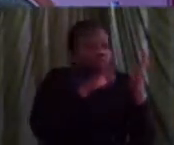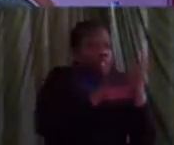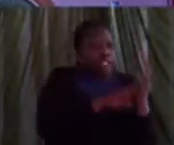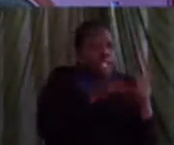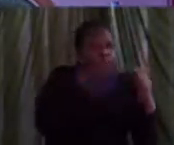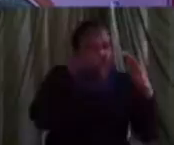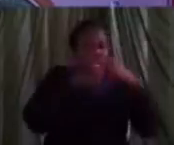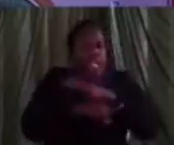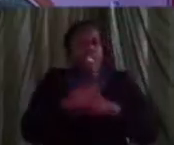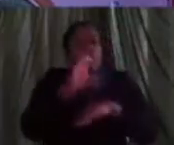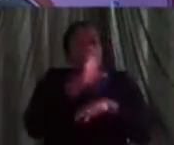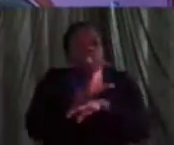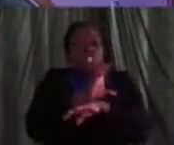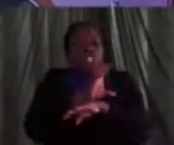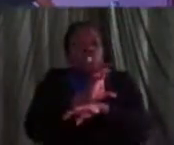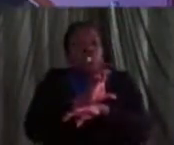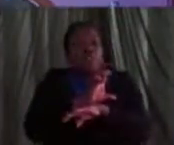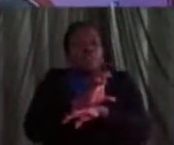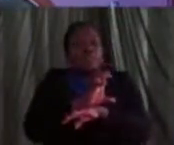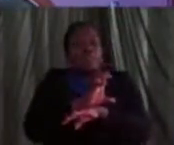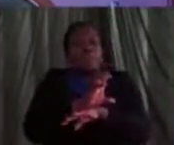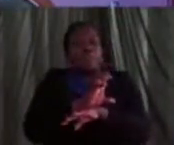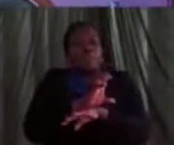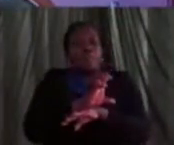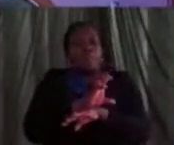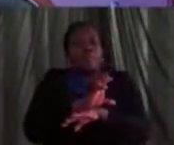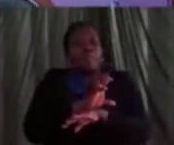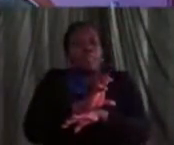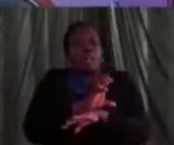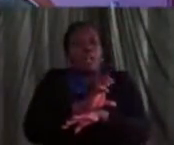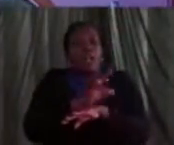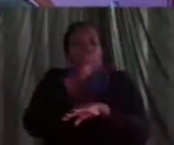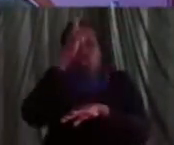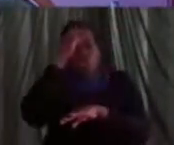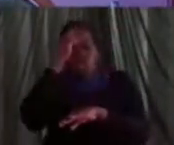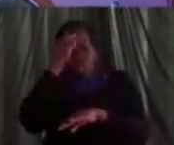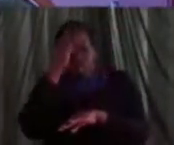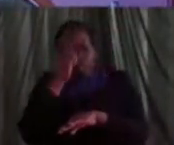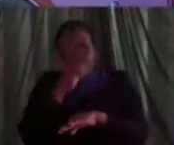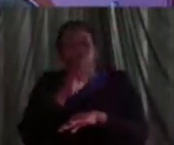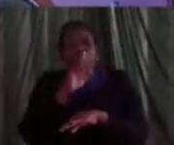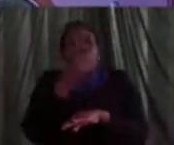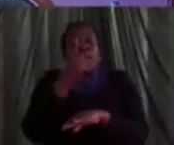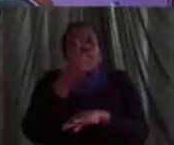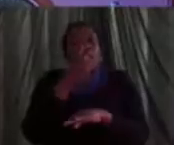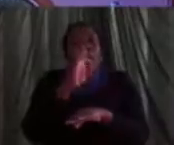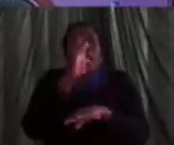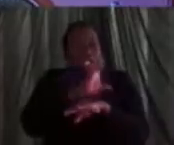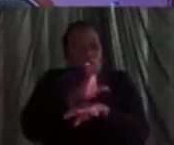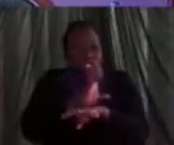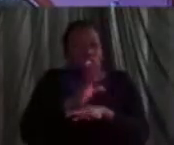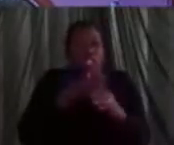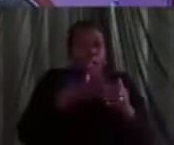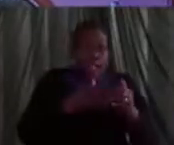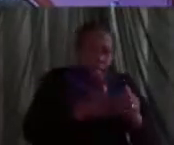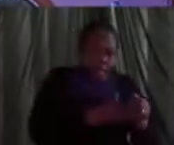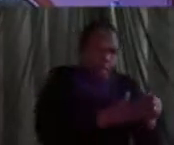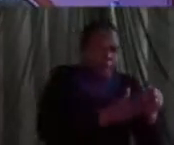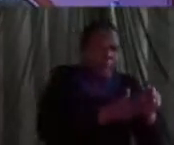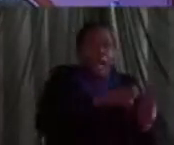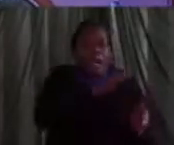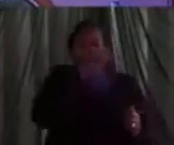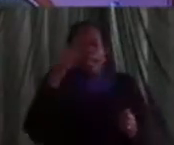in Mbagadi and up there on Gatarongai, etc. One is a church elder, the other one is a church